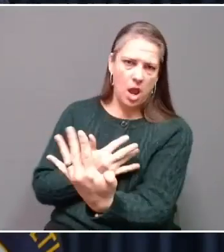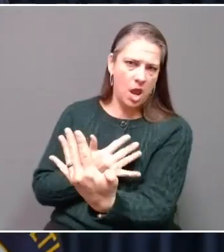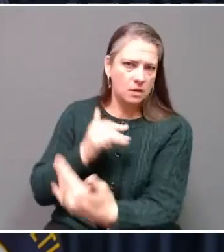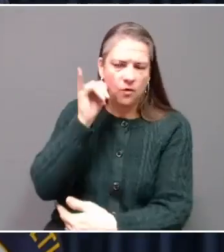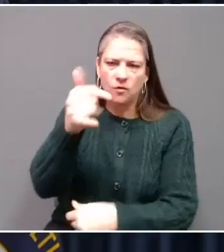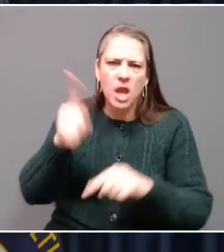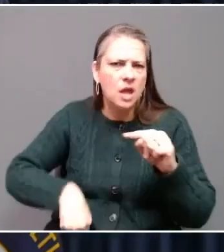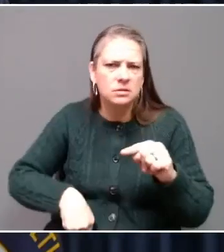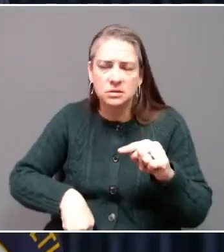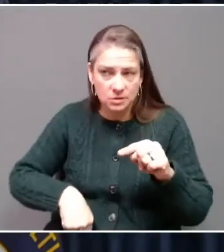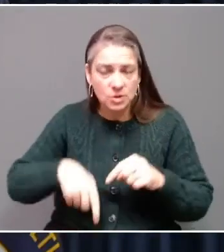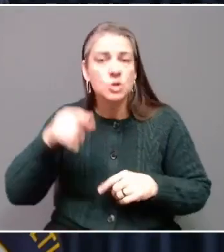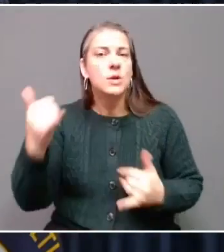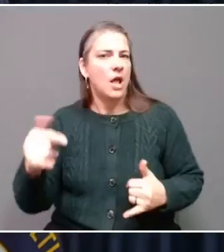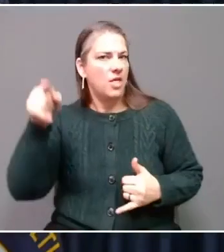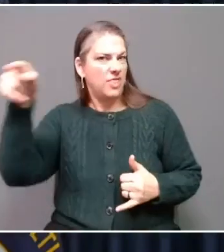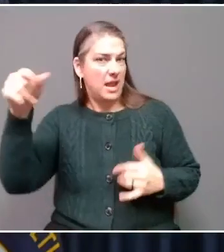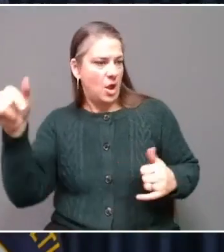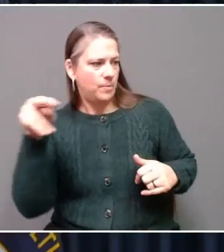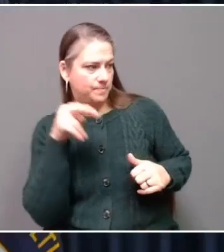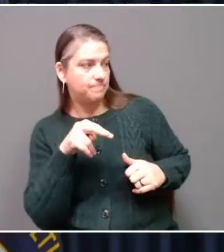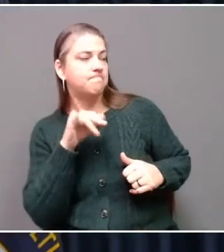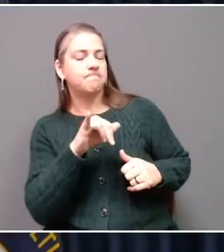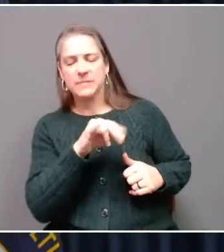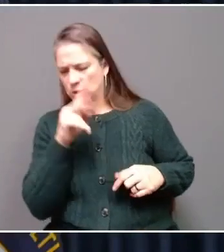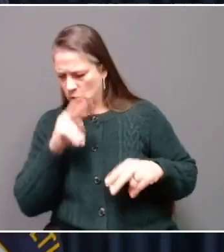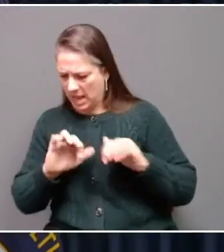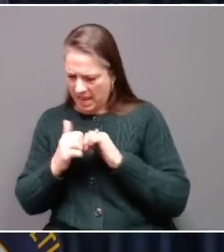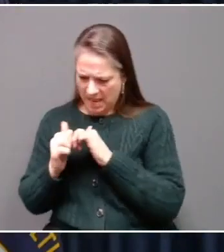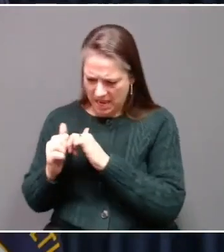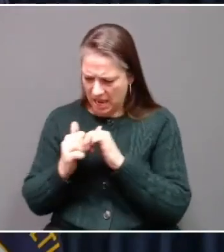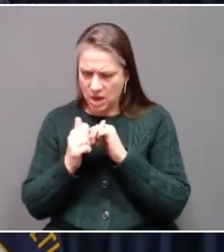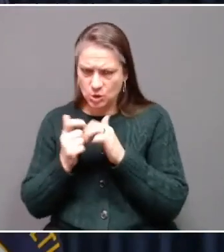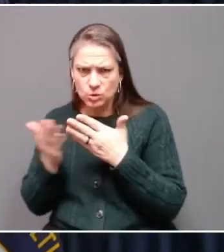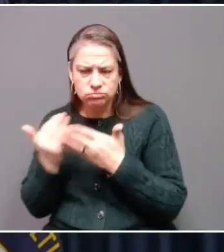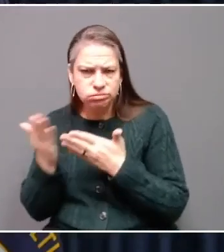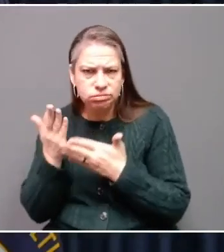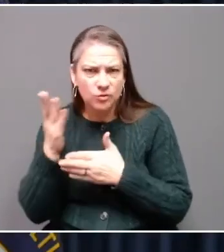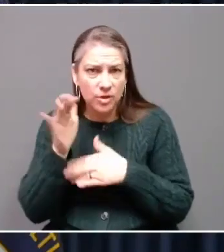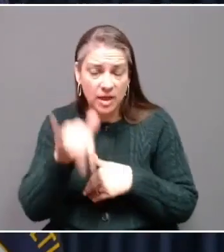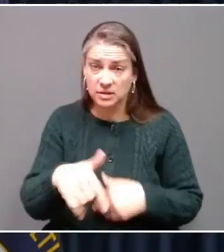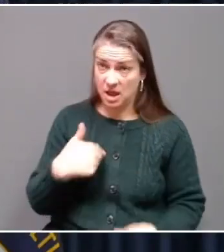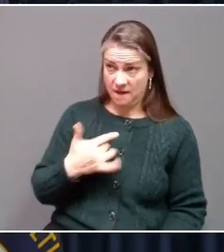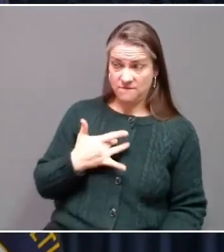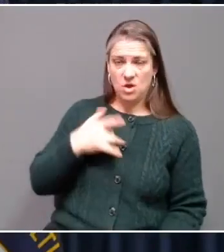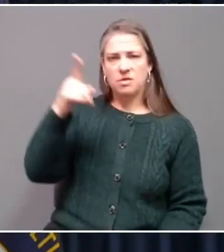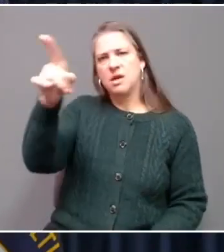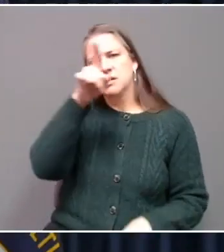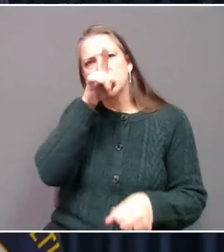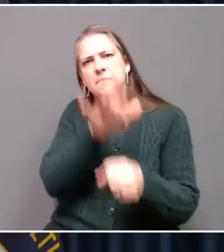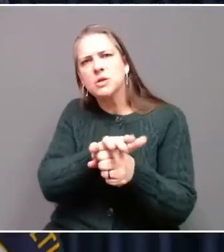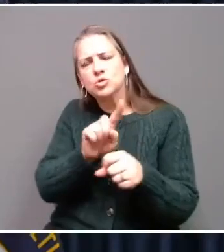are going back and looking at everything that they can do. And I do feel a sincere commitment to trying to get these dollars